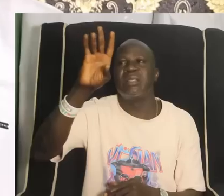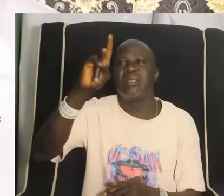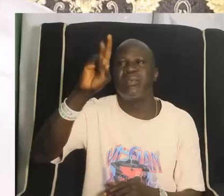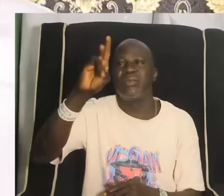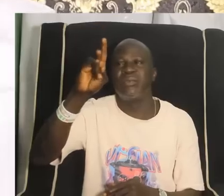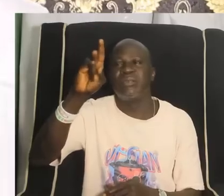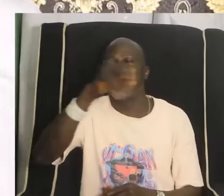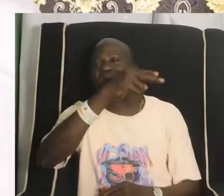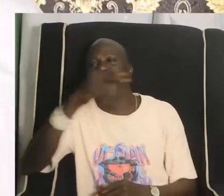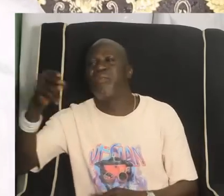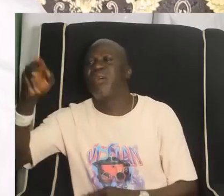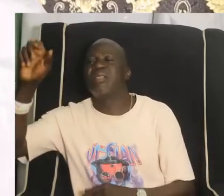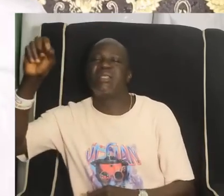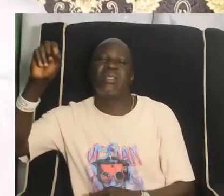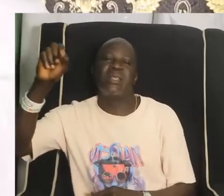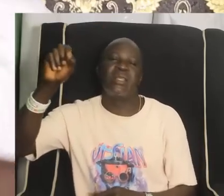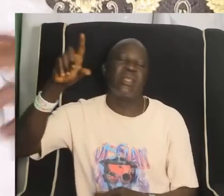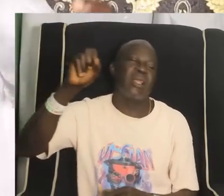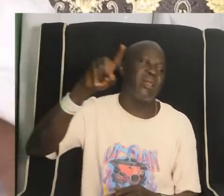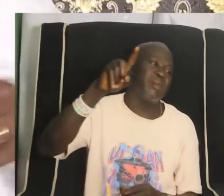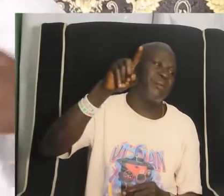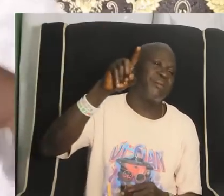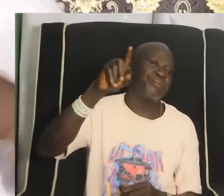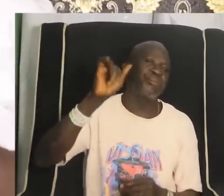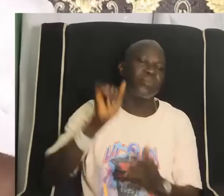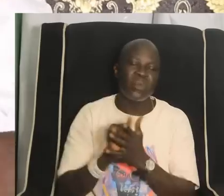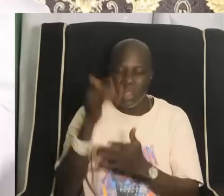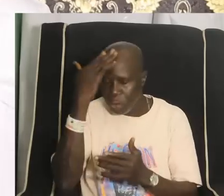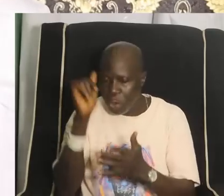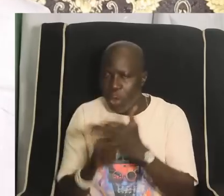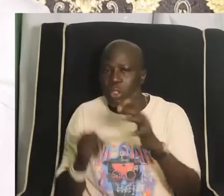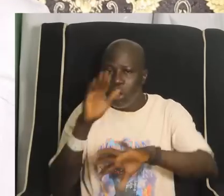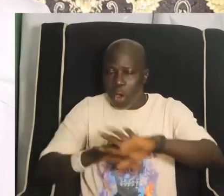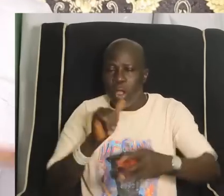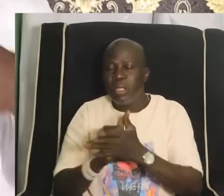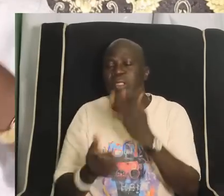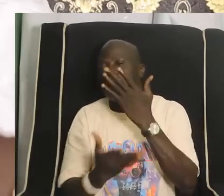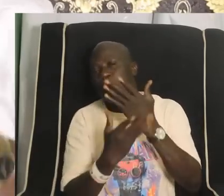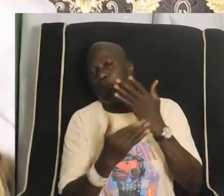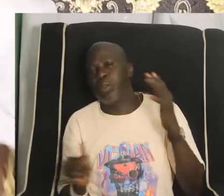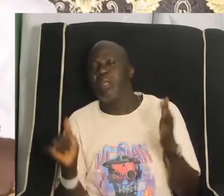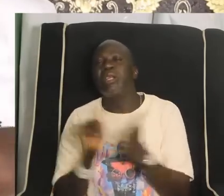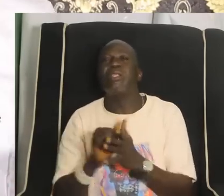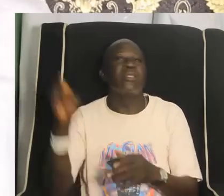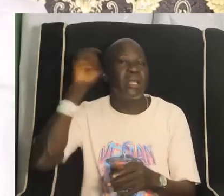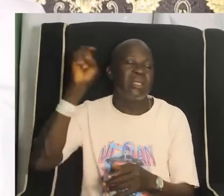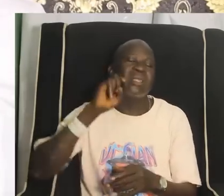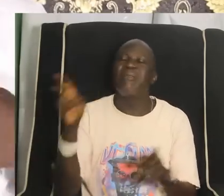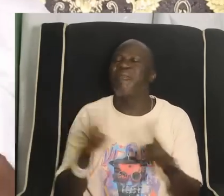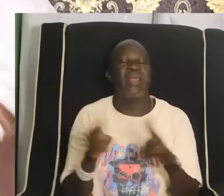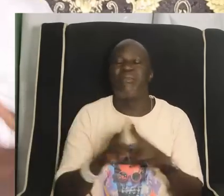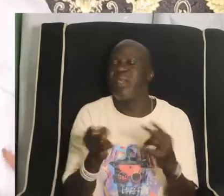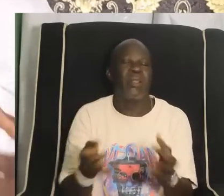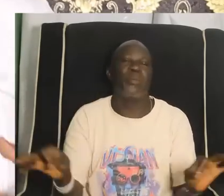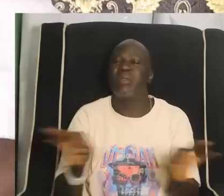Chapter 17. We first need verse 11. You know what they call blood? Sexual intercourse is